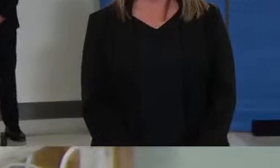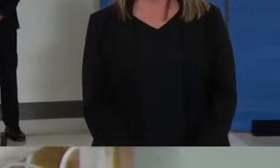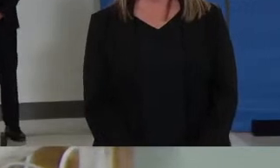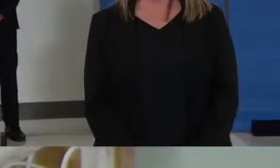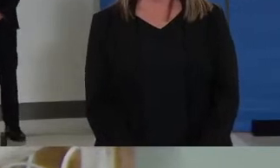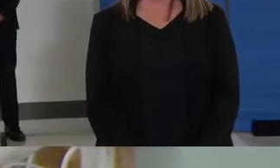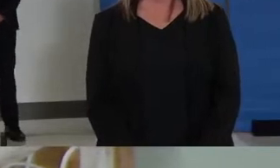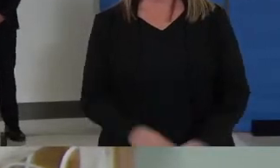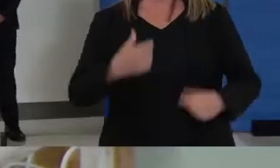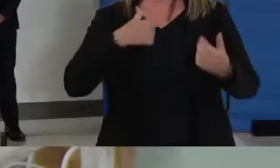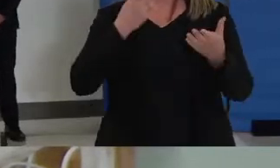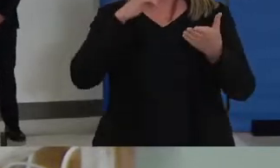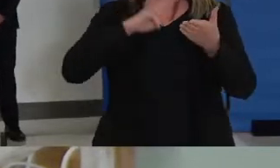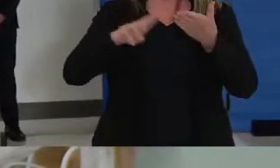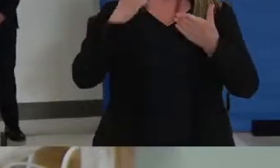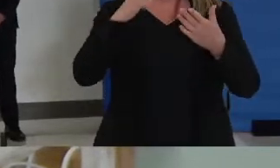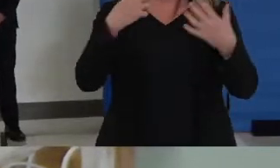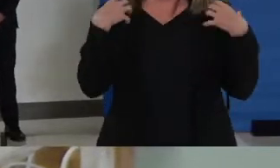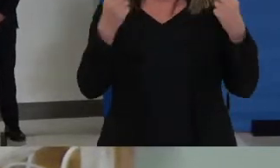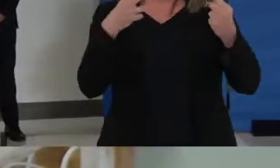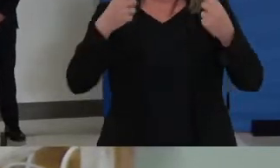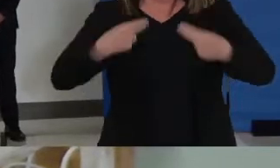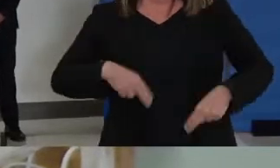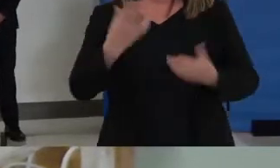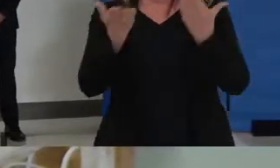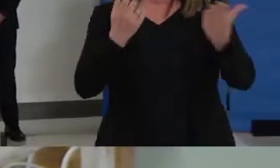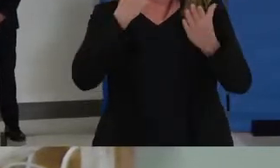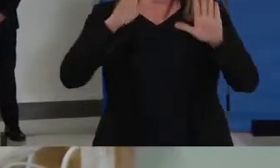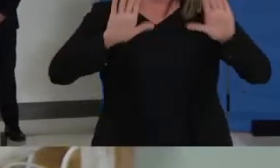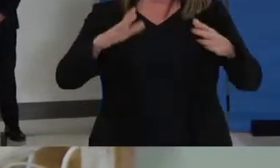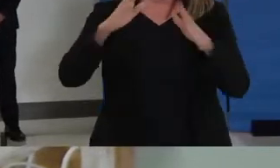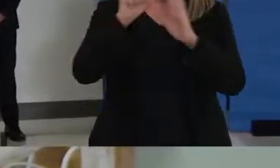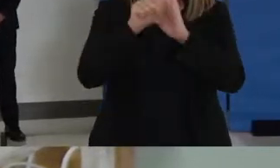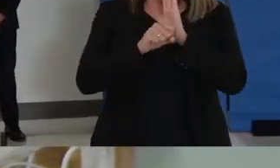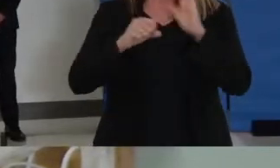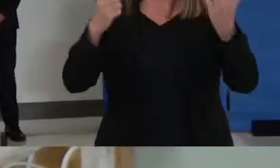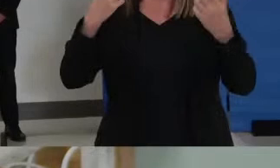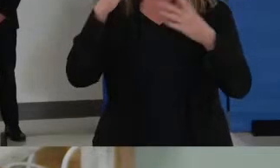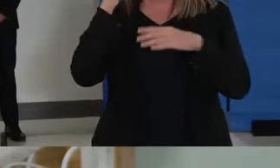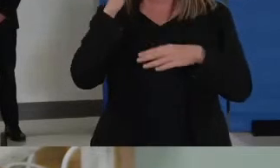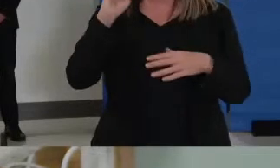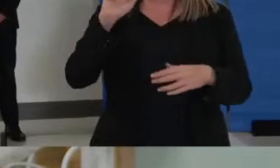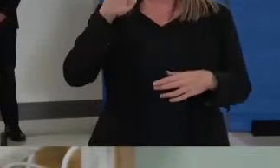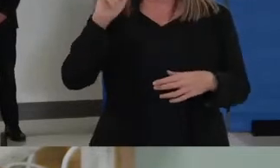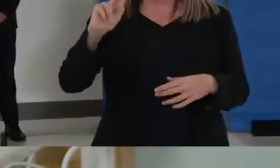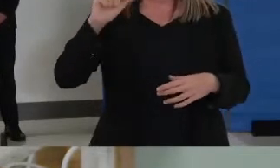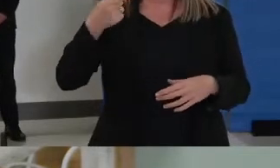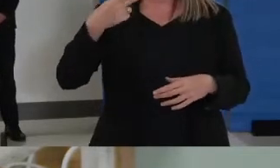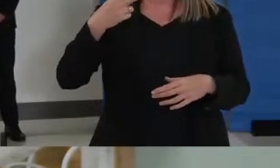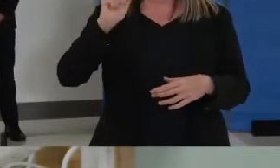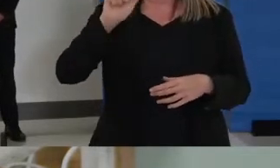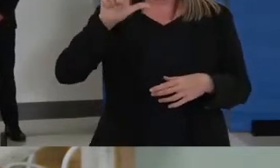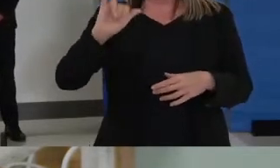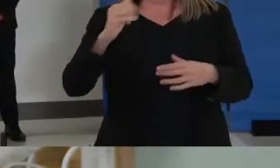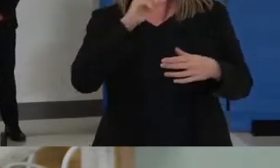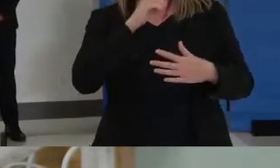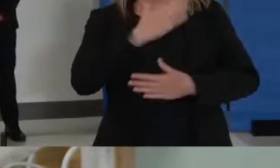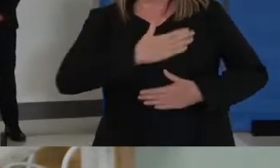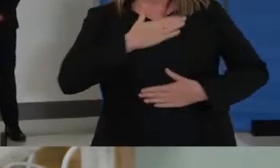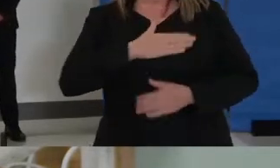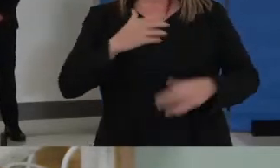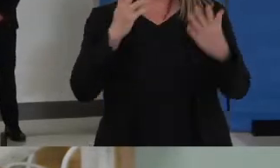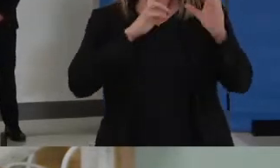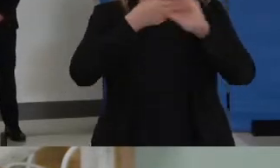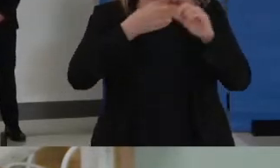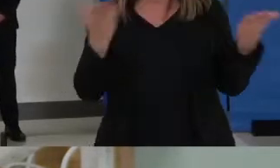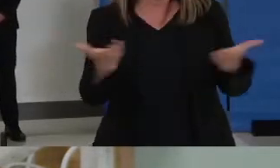I'm Secretary for Health and Human Services for the great state of California, Mark Galley. It's a real pleasure to be with our friends